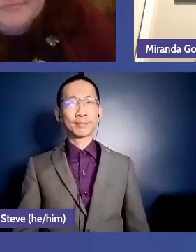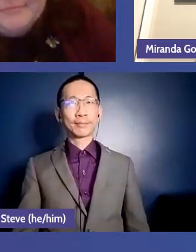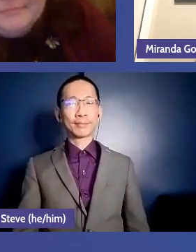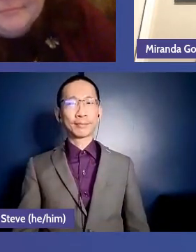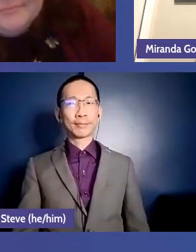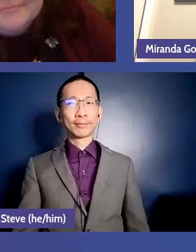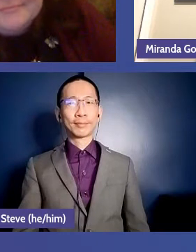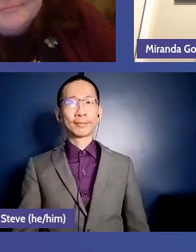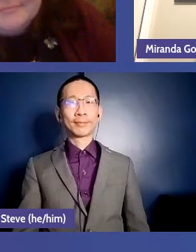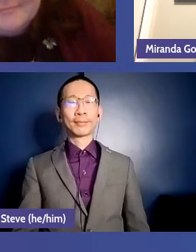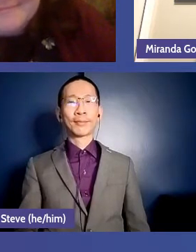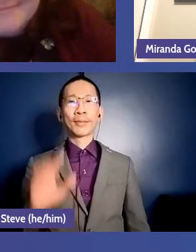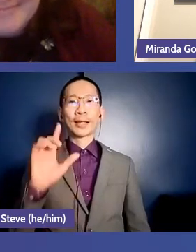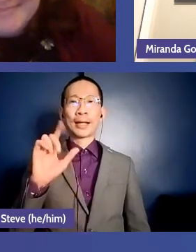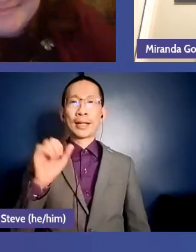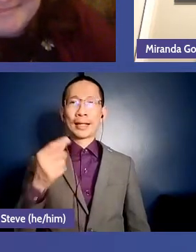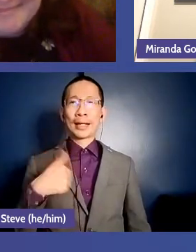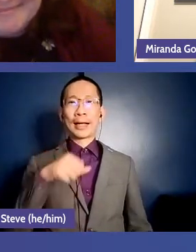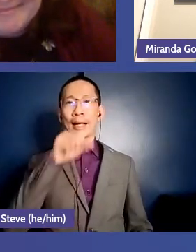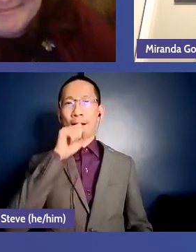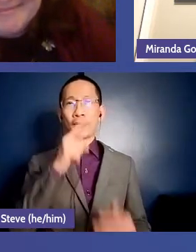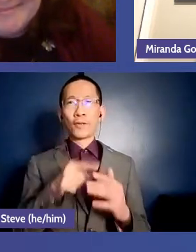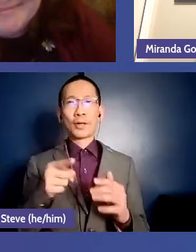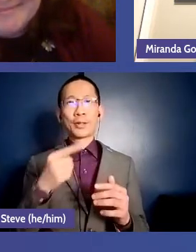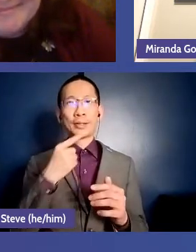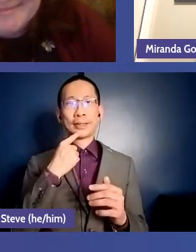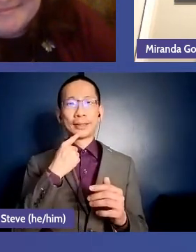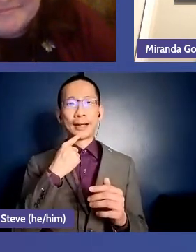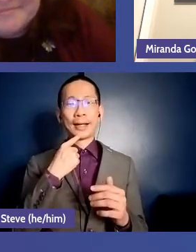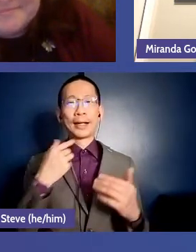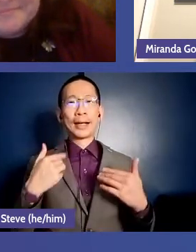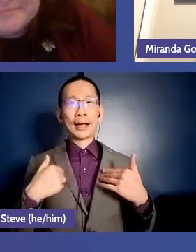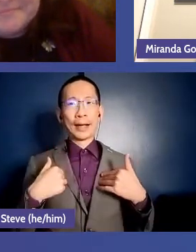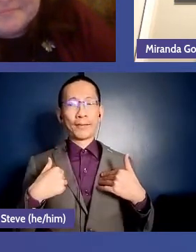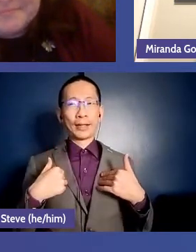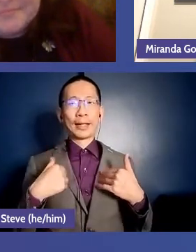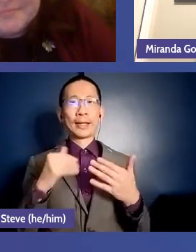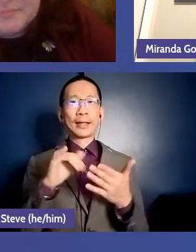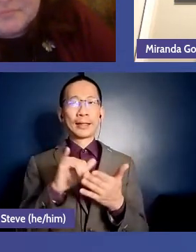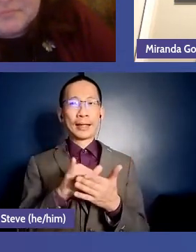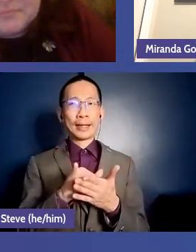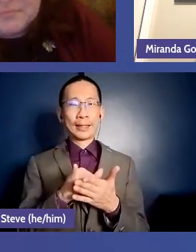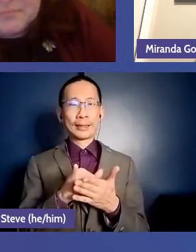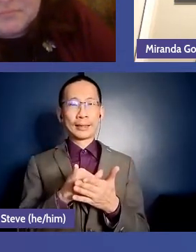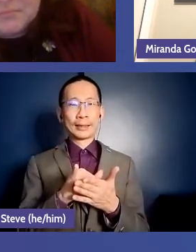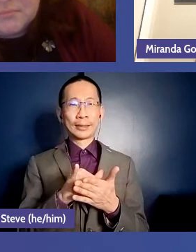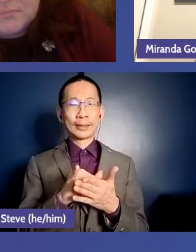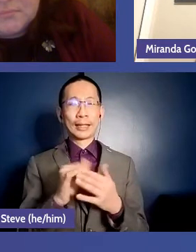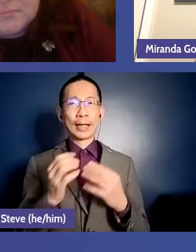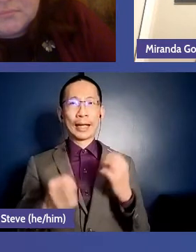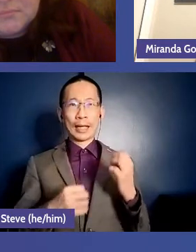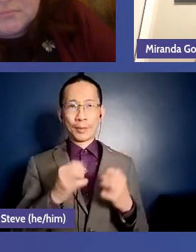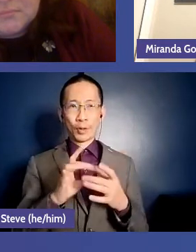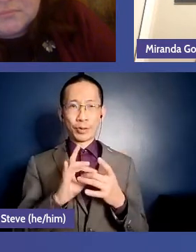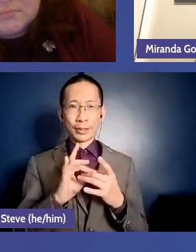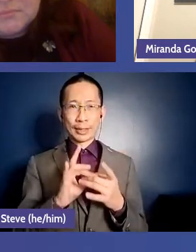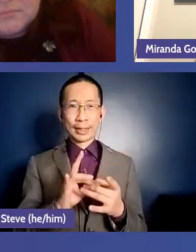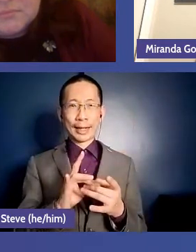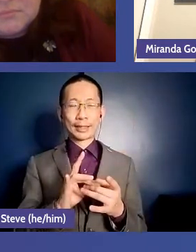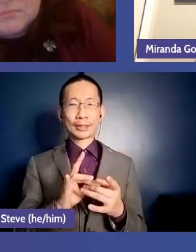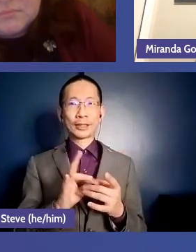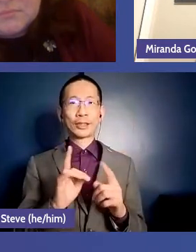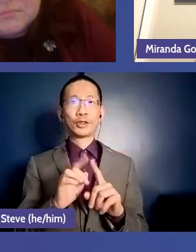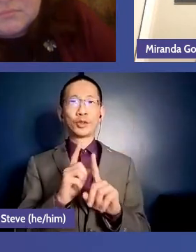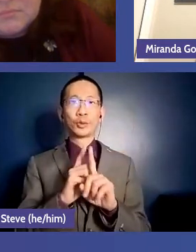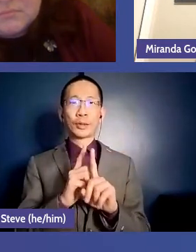you said, Leah. Kind of having that emotional connection to a